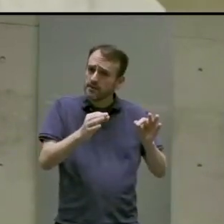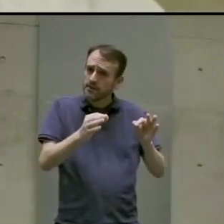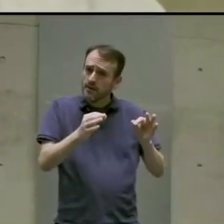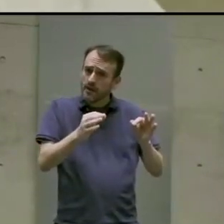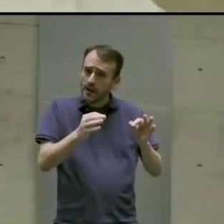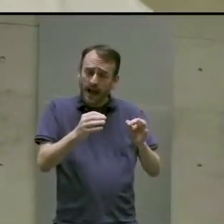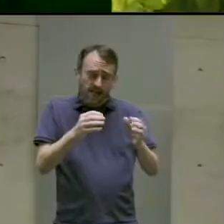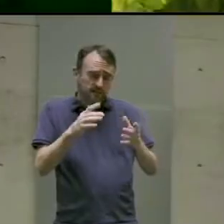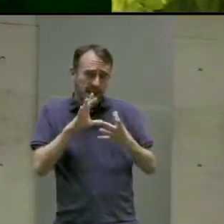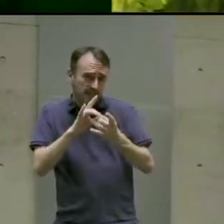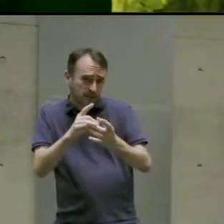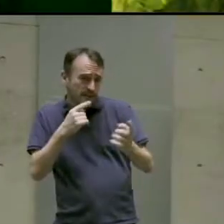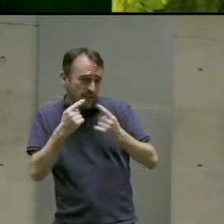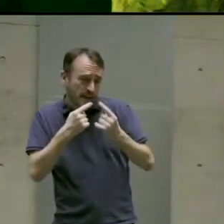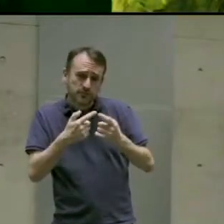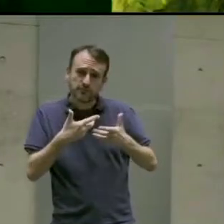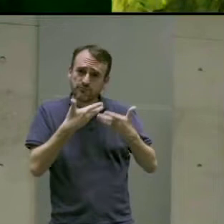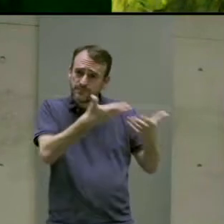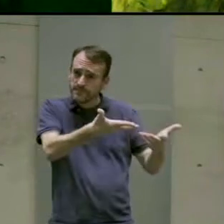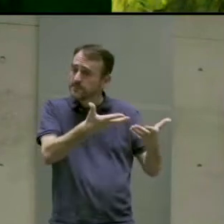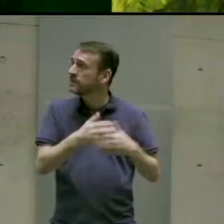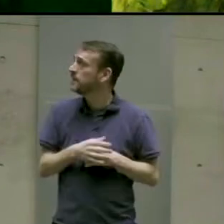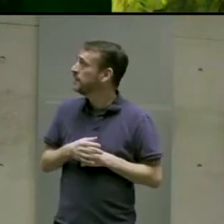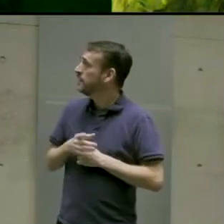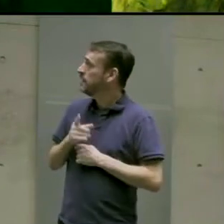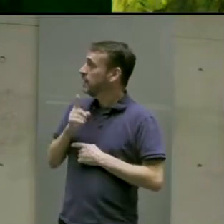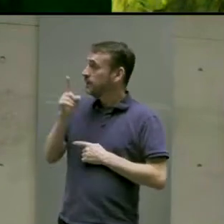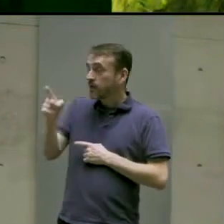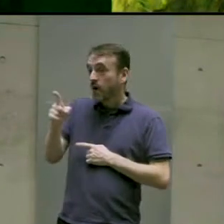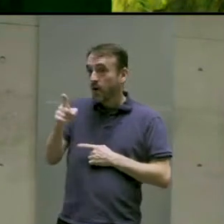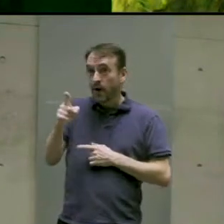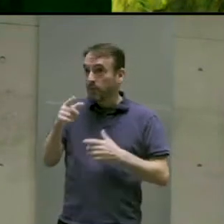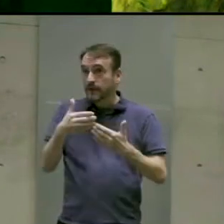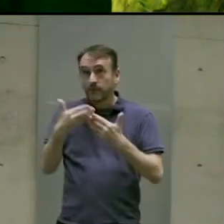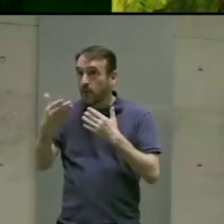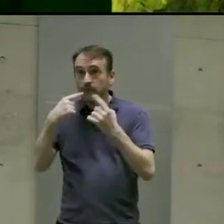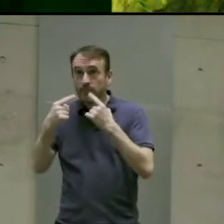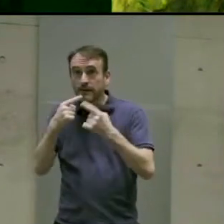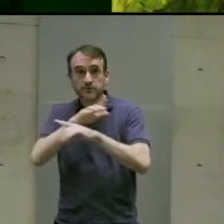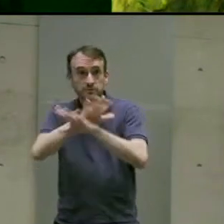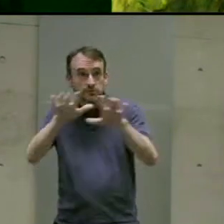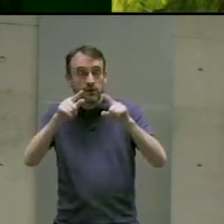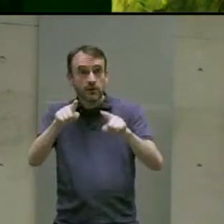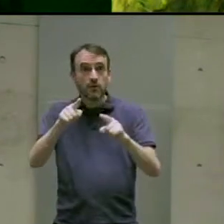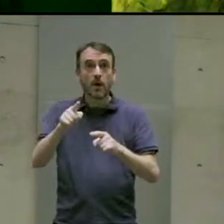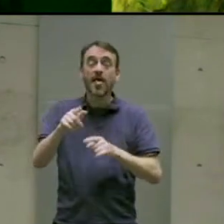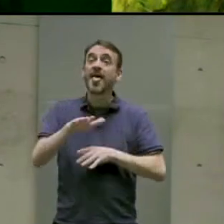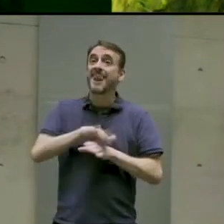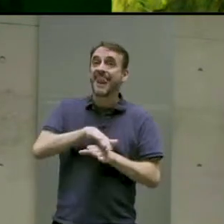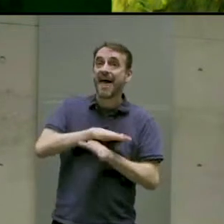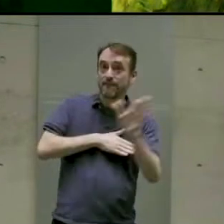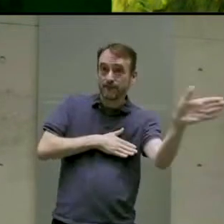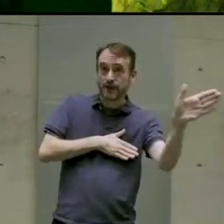further context. And I want to know whether you're going to go to the left or are you going to go to the right. So show of hands, who's going to go